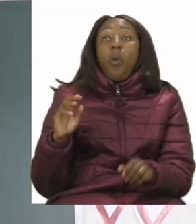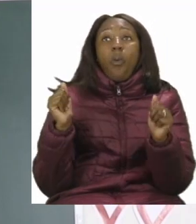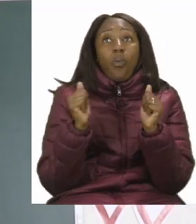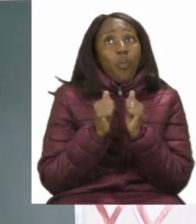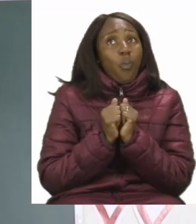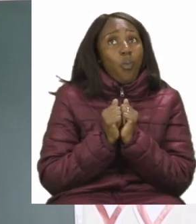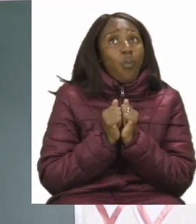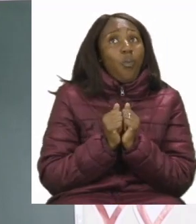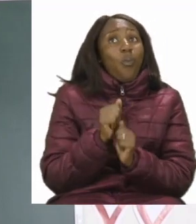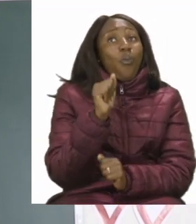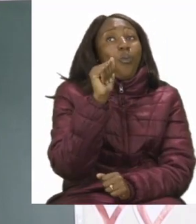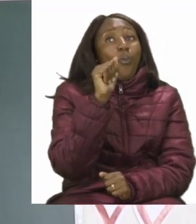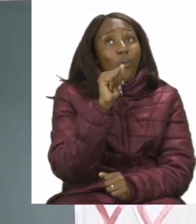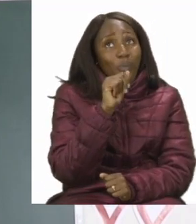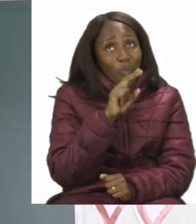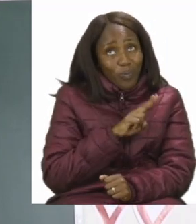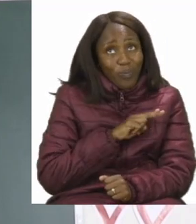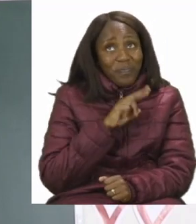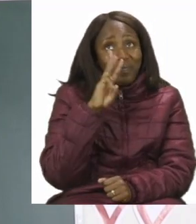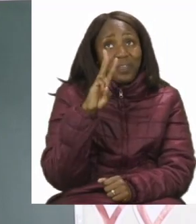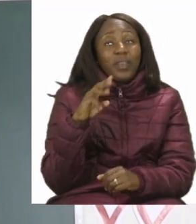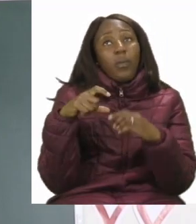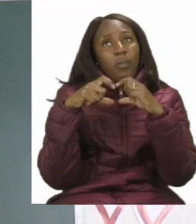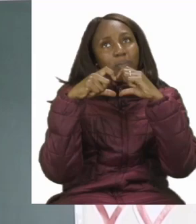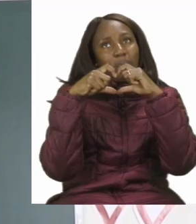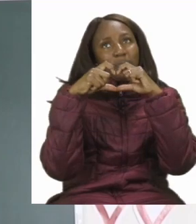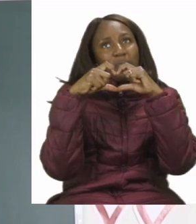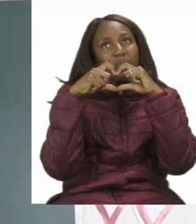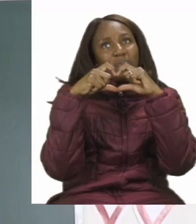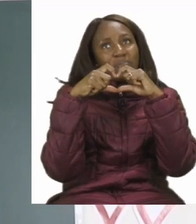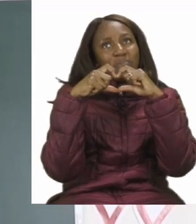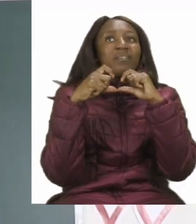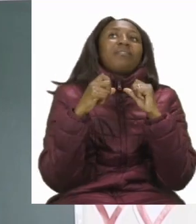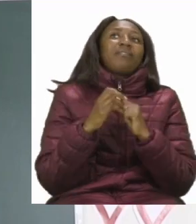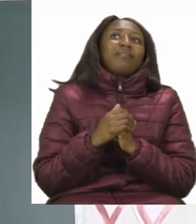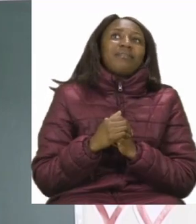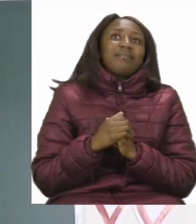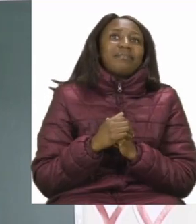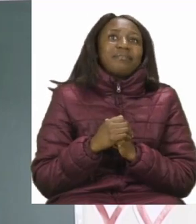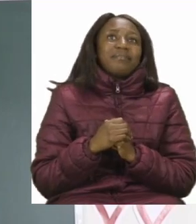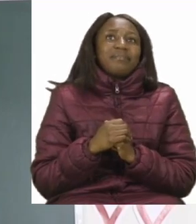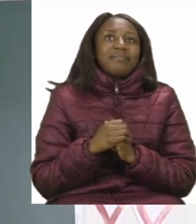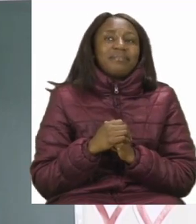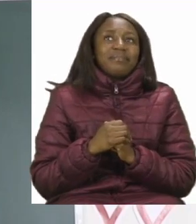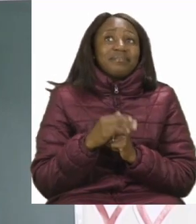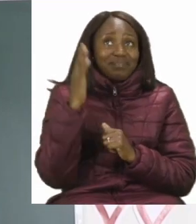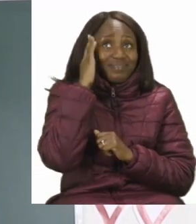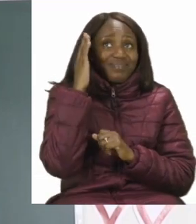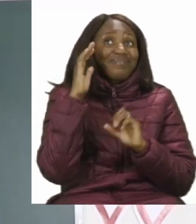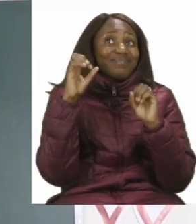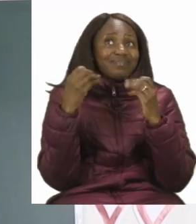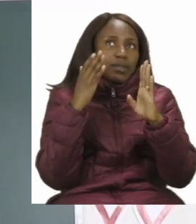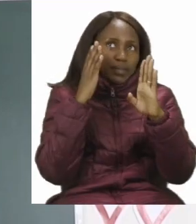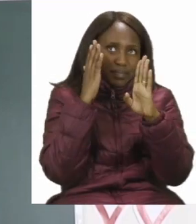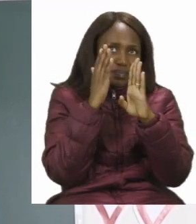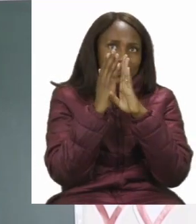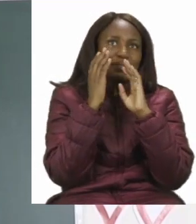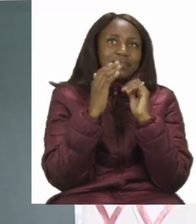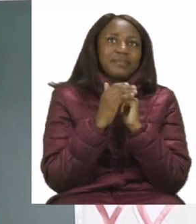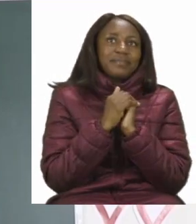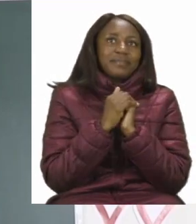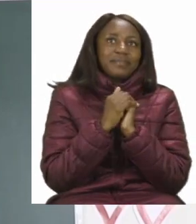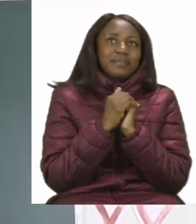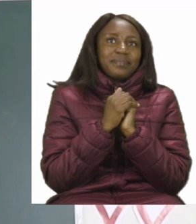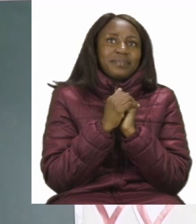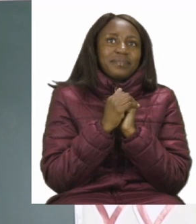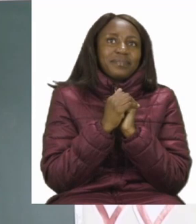23 hearts we have. Okay, so now we have an exact amount. So we